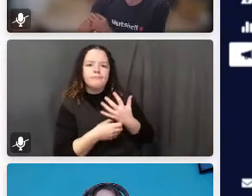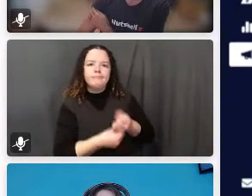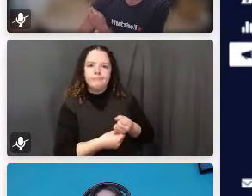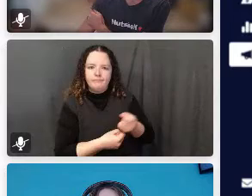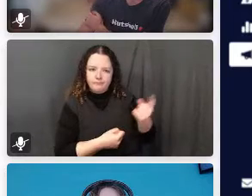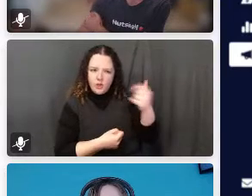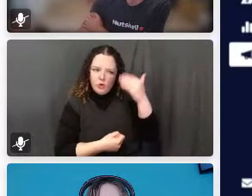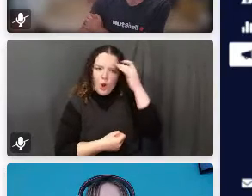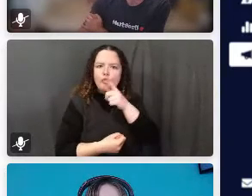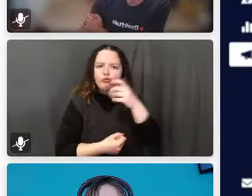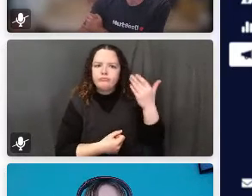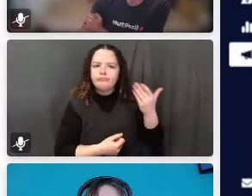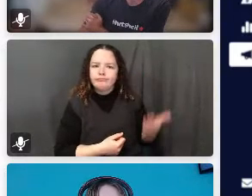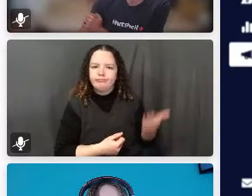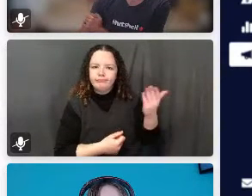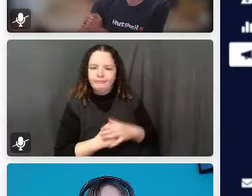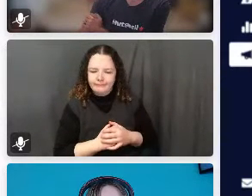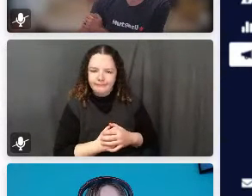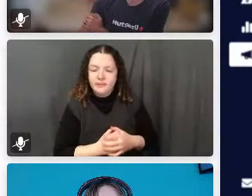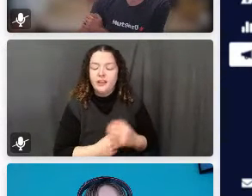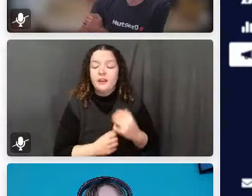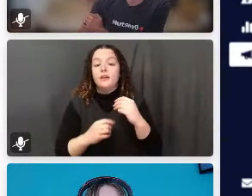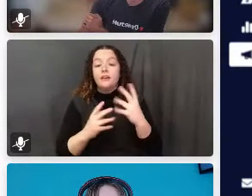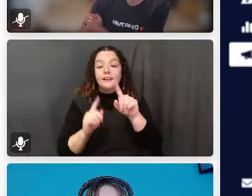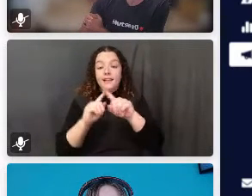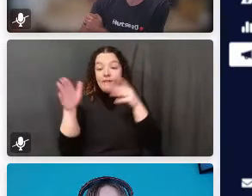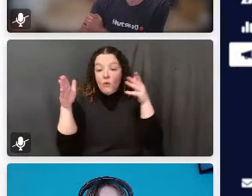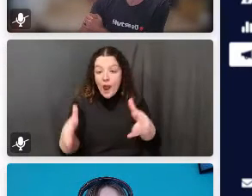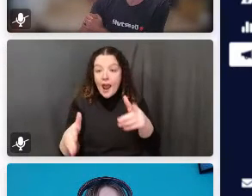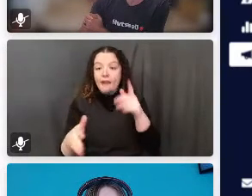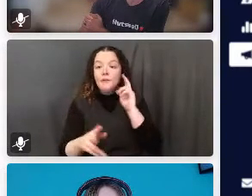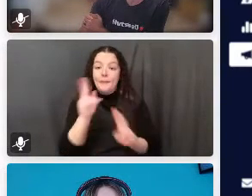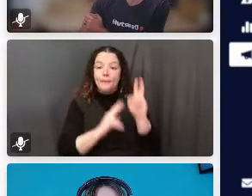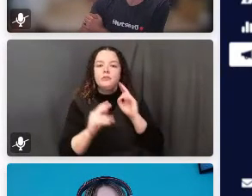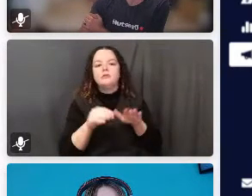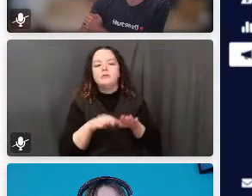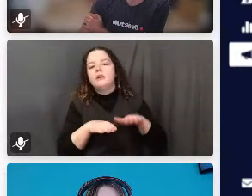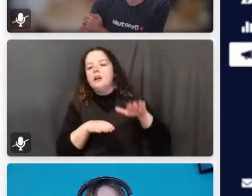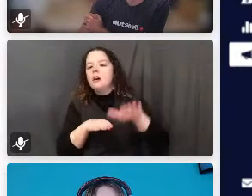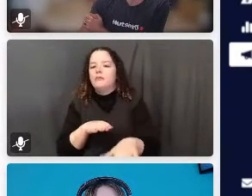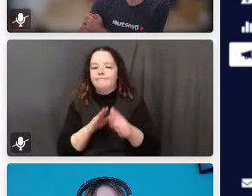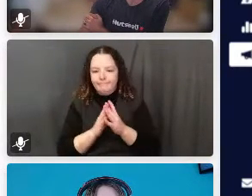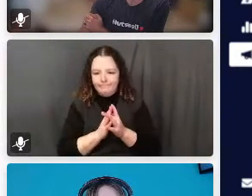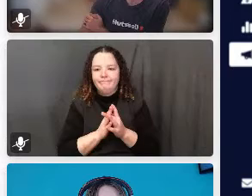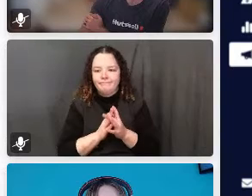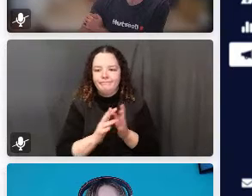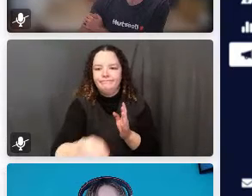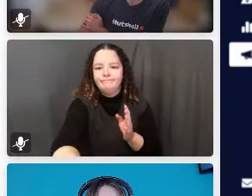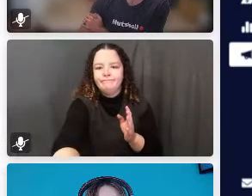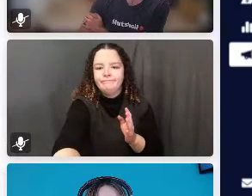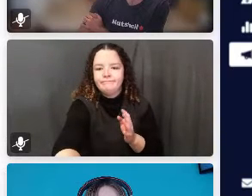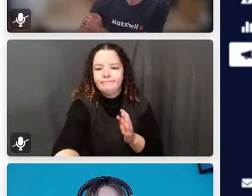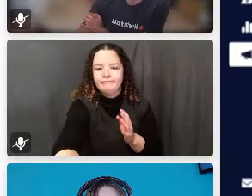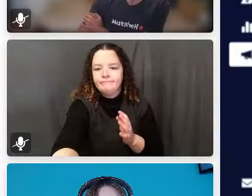source. So, this provides another way for users to move on to the next step in your sales funnel by helping them to reach out to you